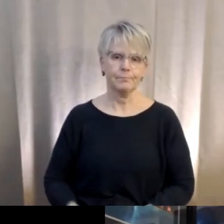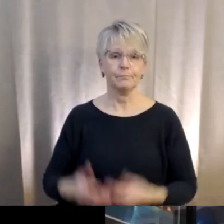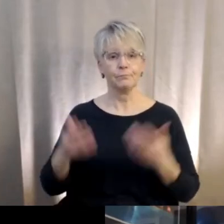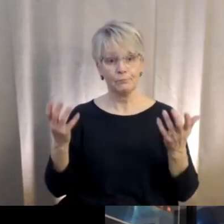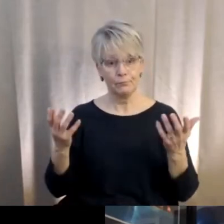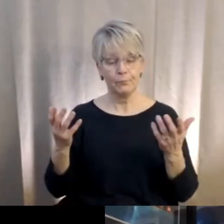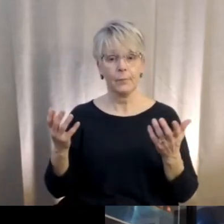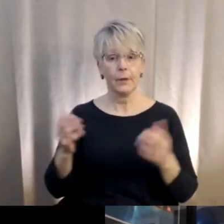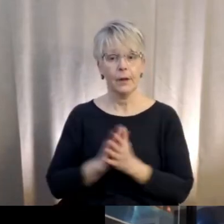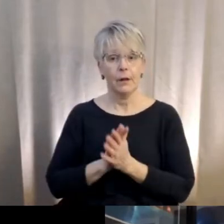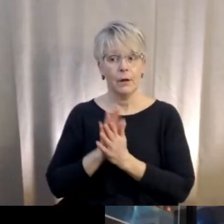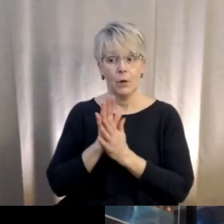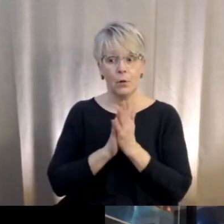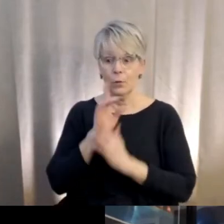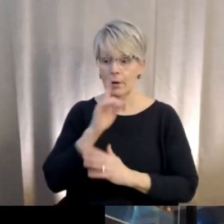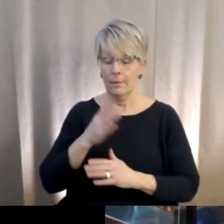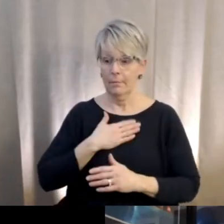spending time working with,